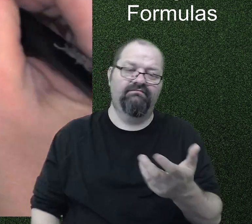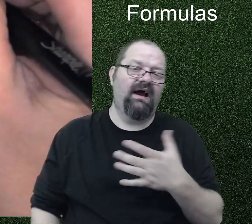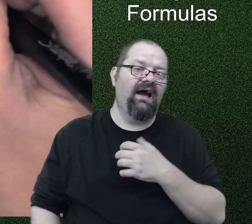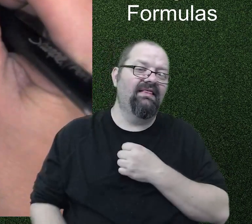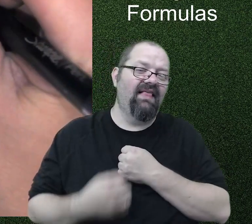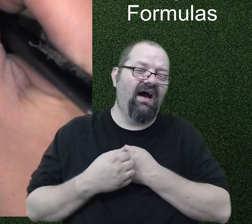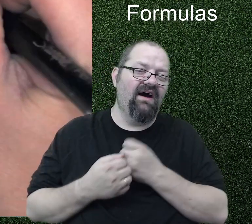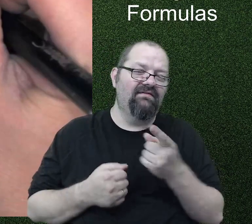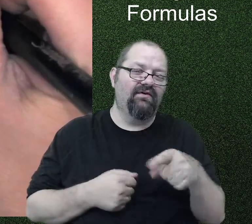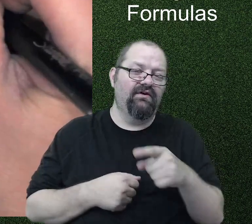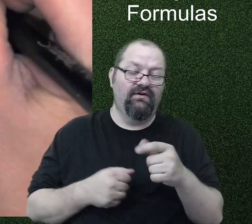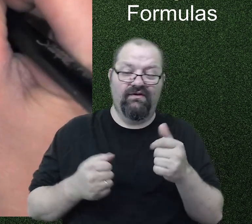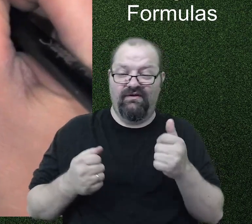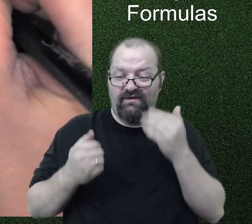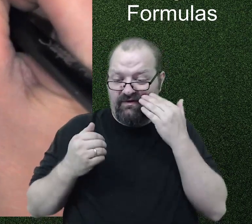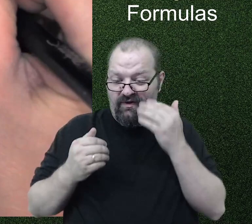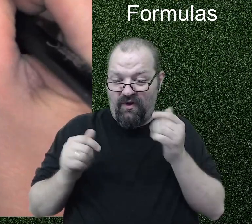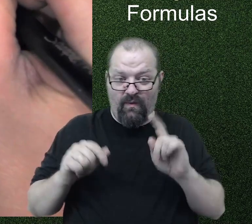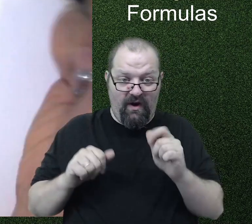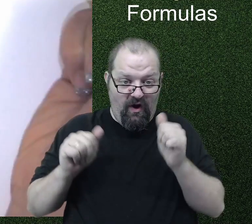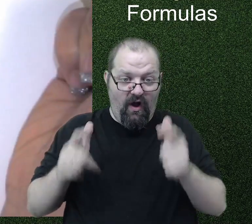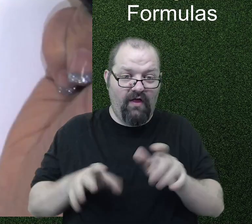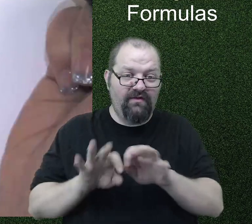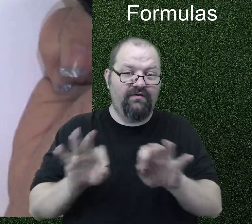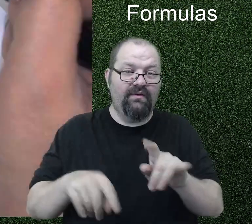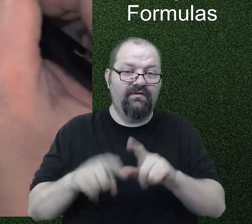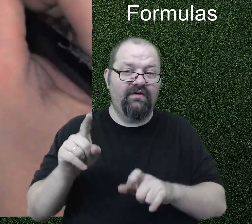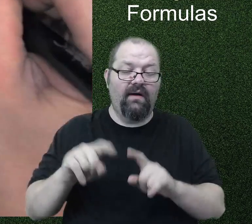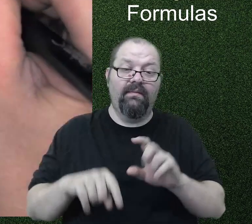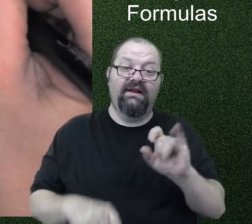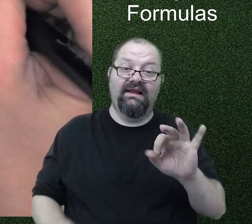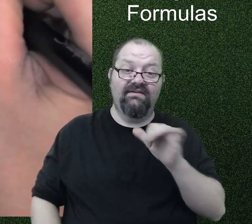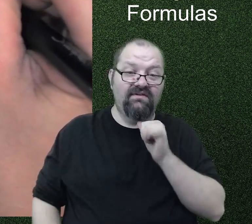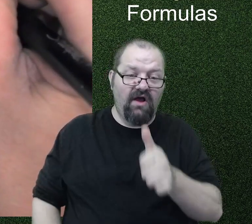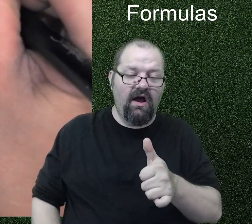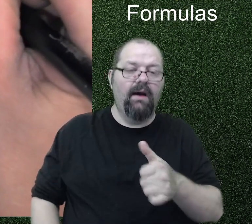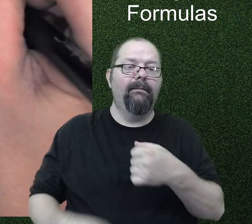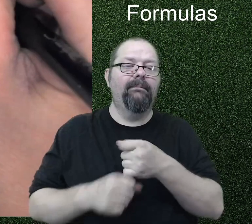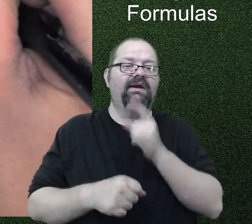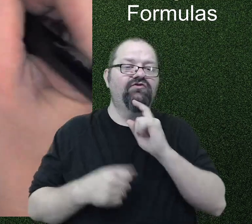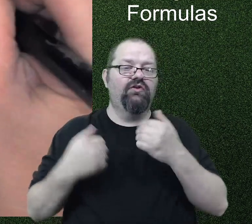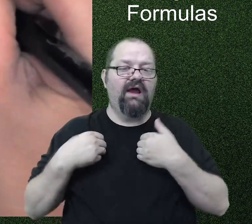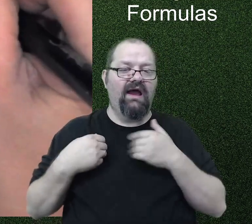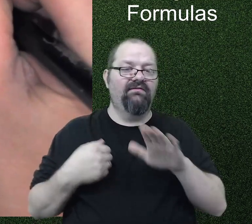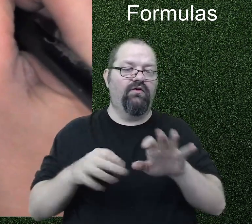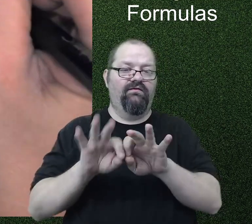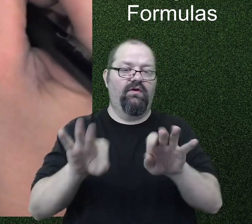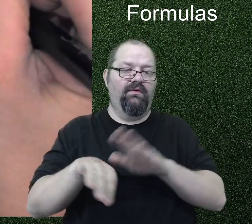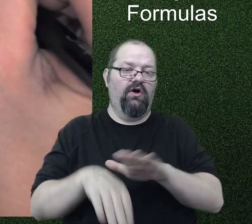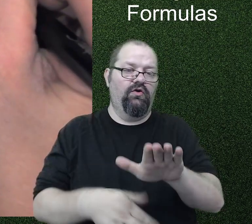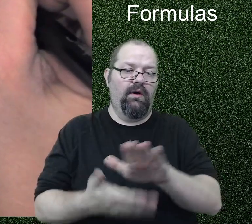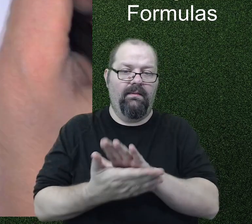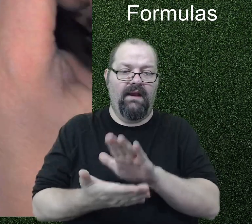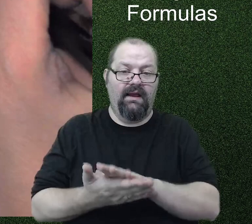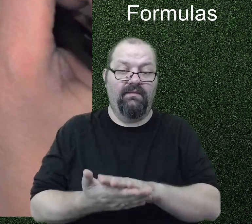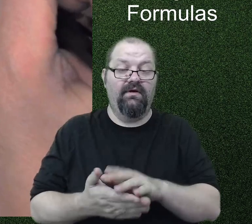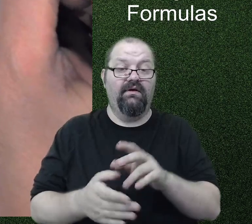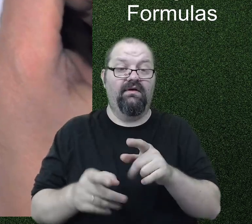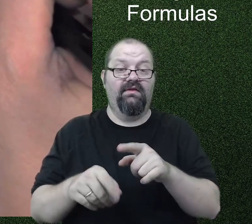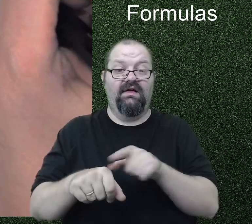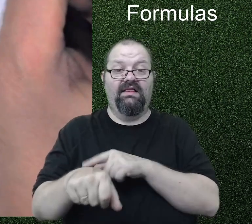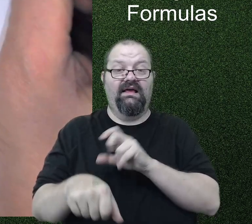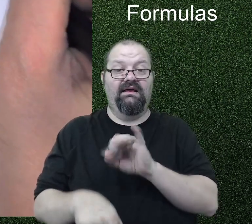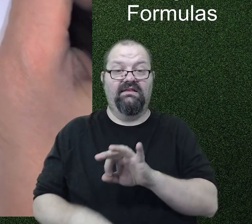know where all of these formulas come from. But if not, just make sure you've got your formulas on your sheet. The length of the projection of U